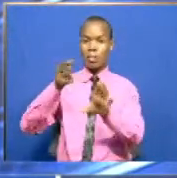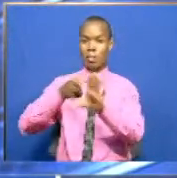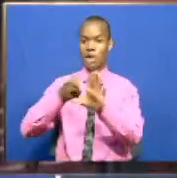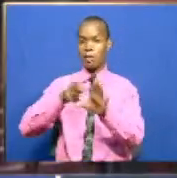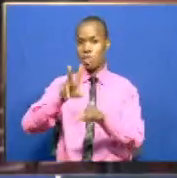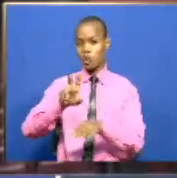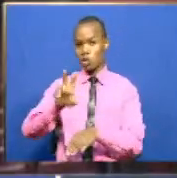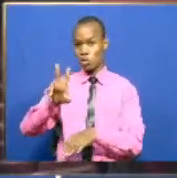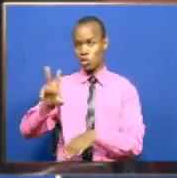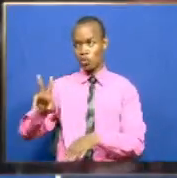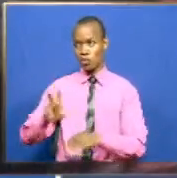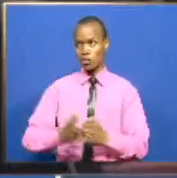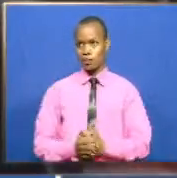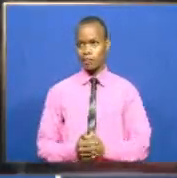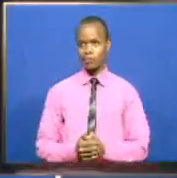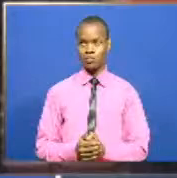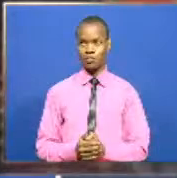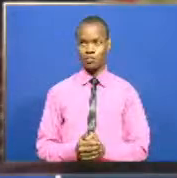politics.